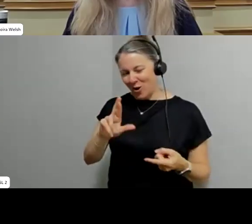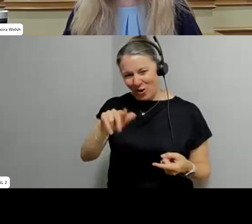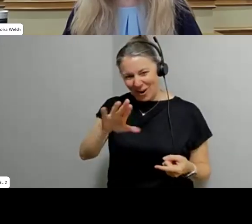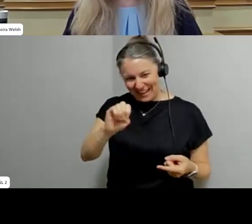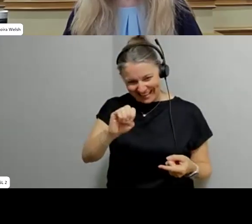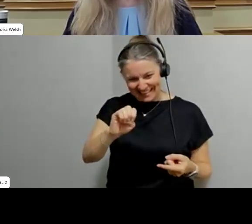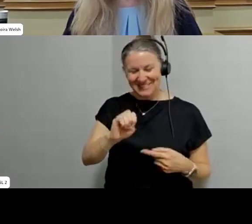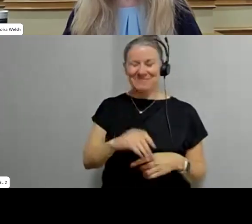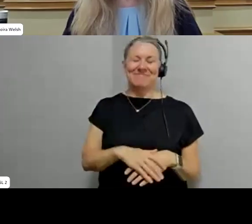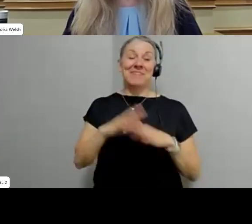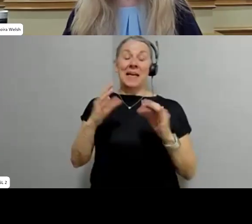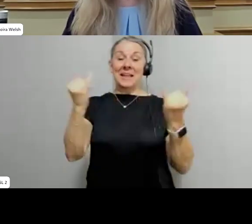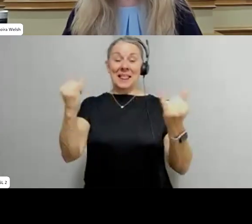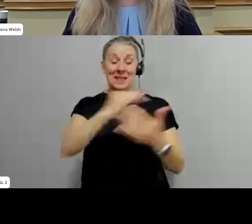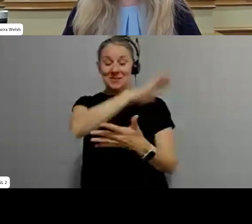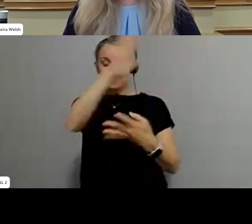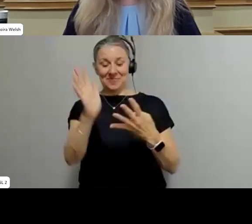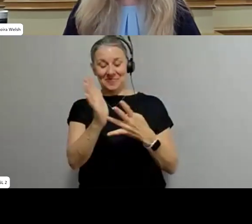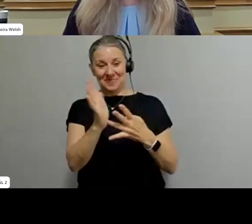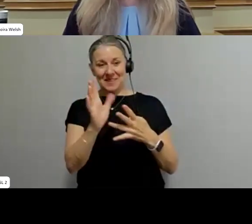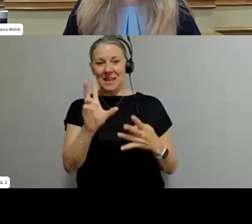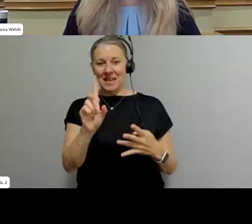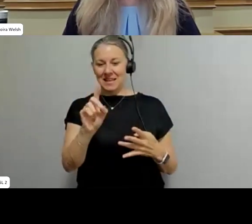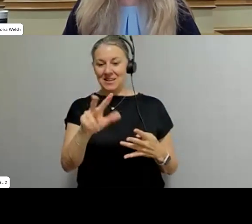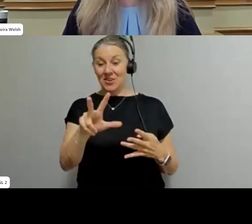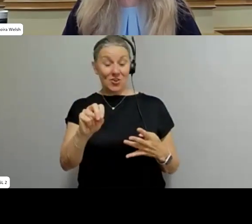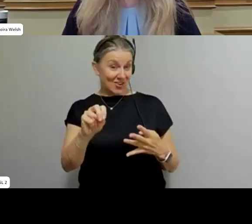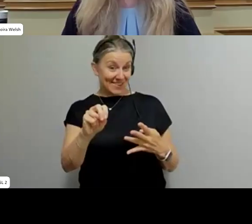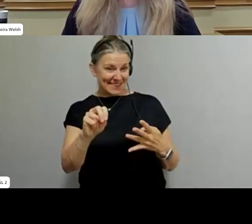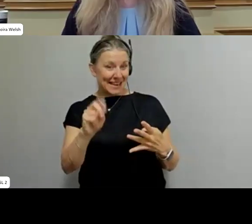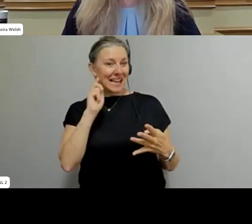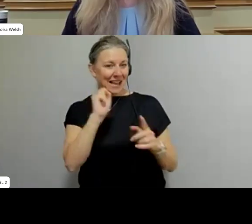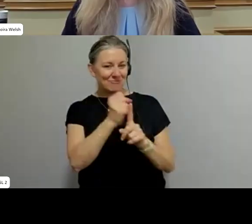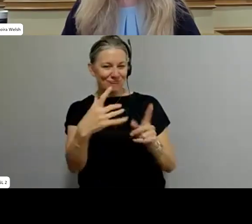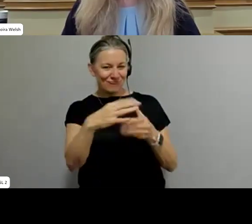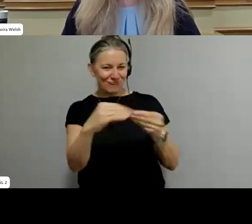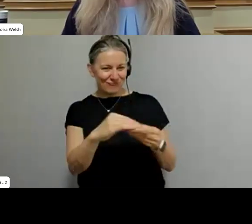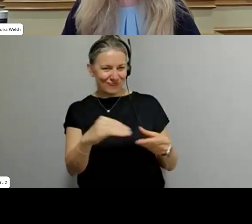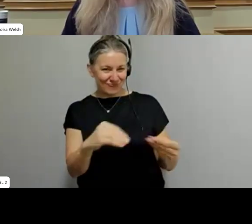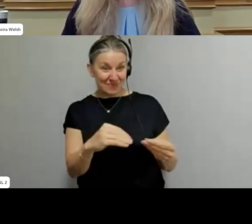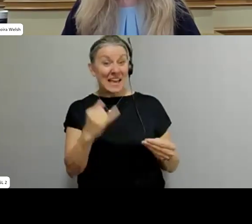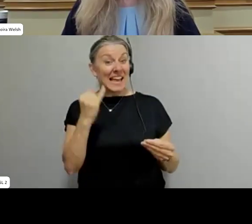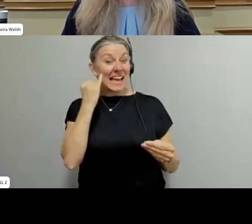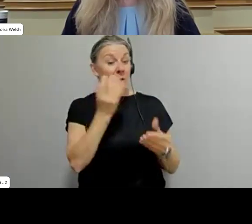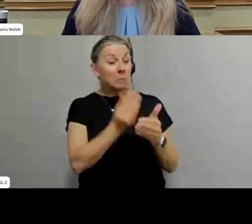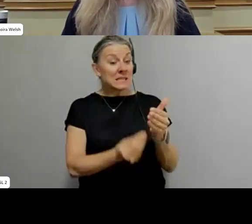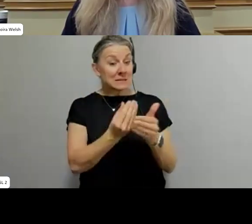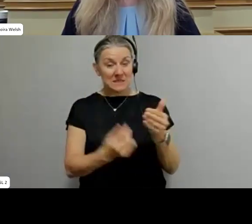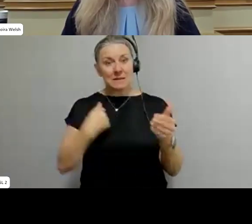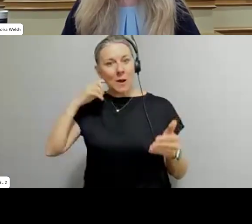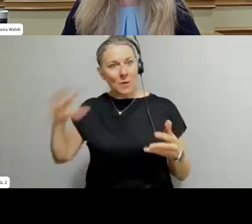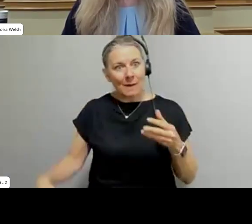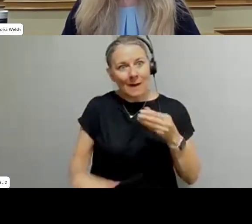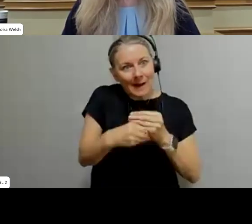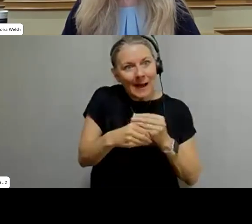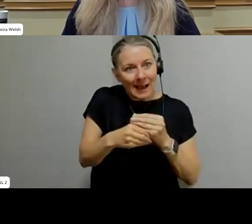about herself first. And if she leaves anything out, which I know she will, I'm going to fill out because Dawn's just down the street from me right now. So I'm almost proverbially